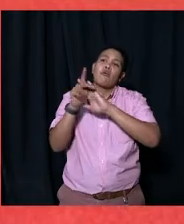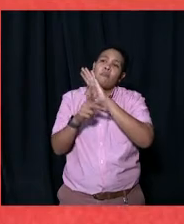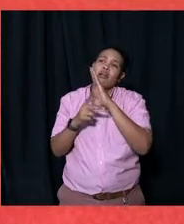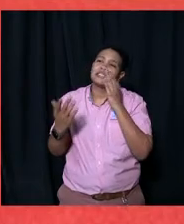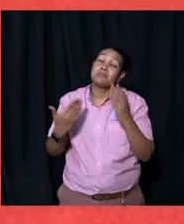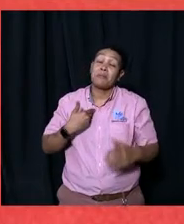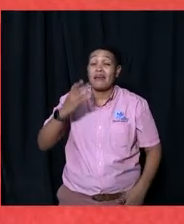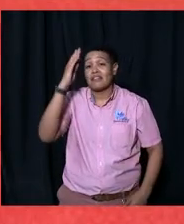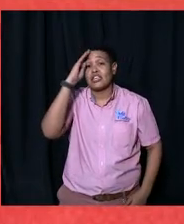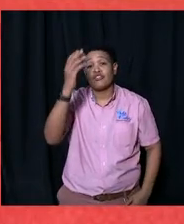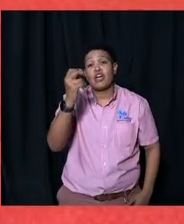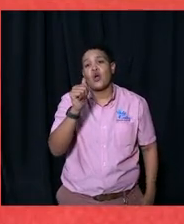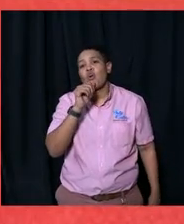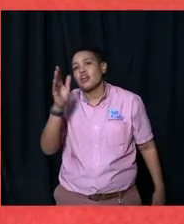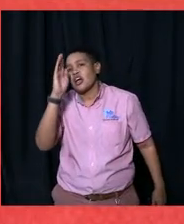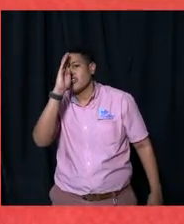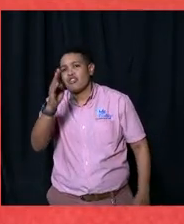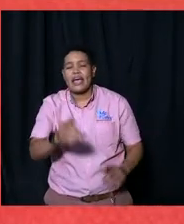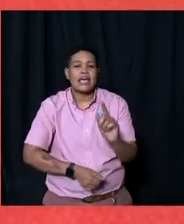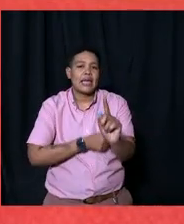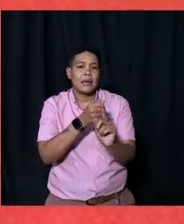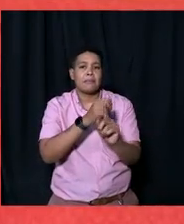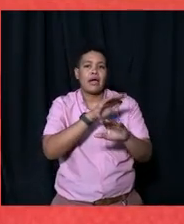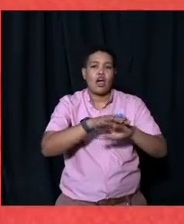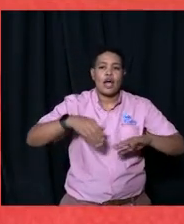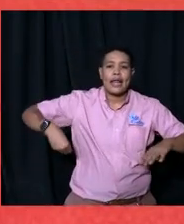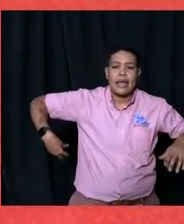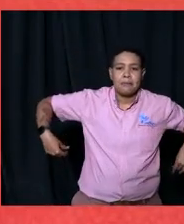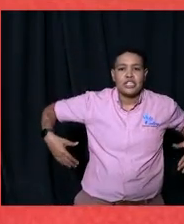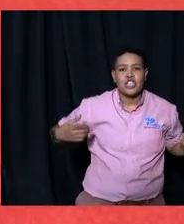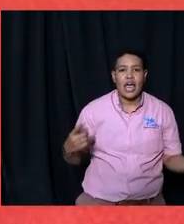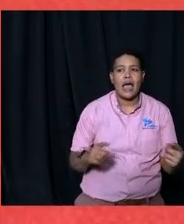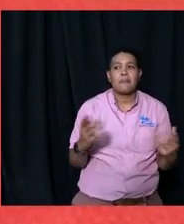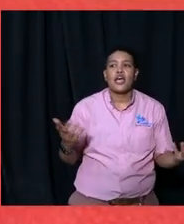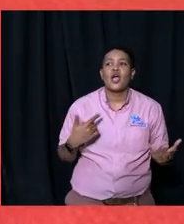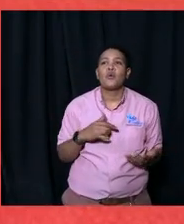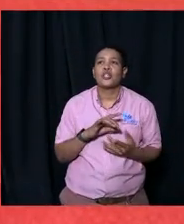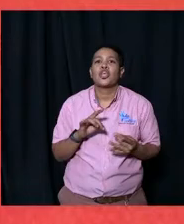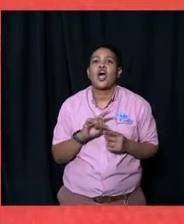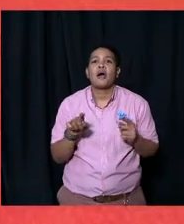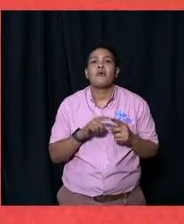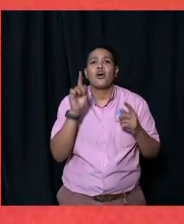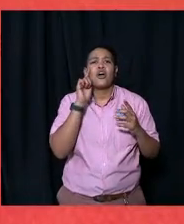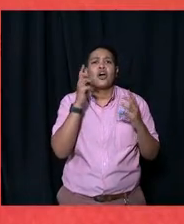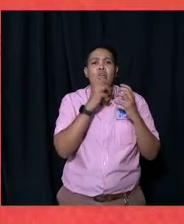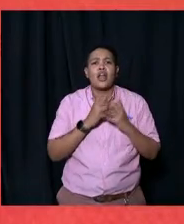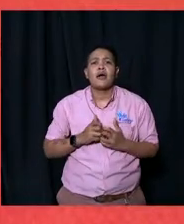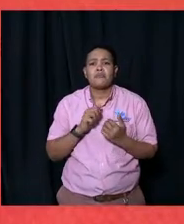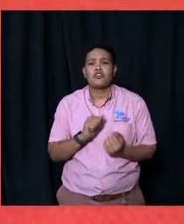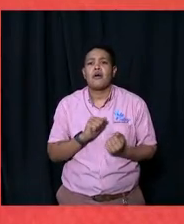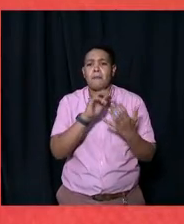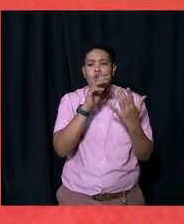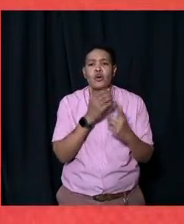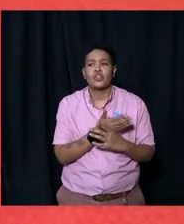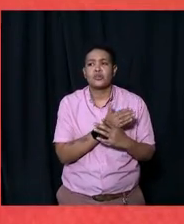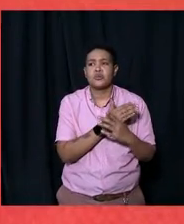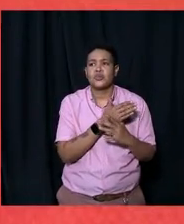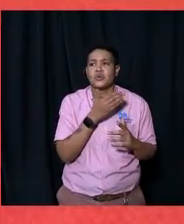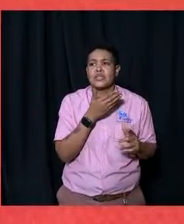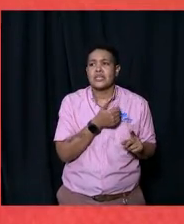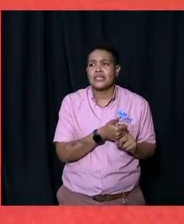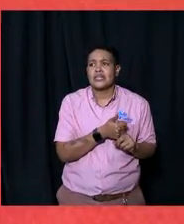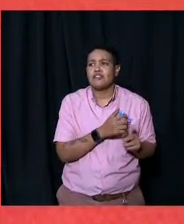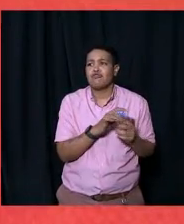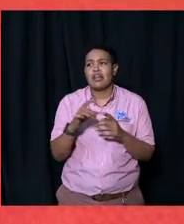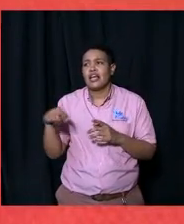a direct or indirect impact on emissions. And here we are talking about a collaborative approach between and among